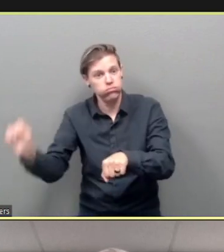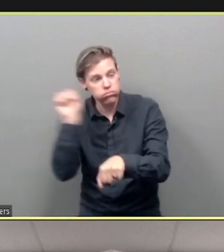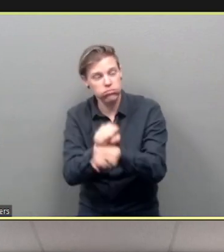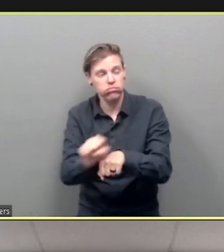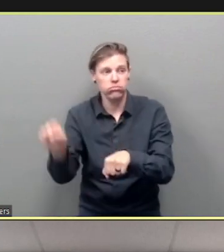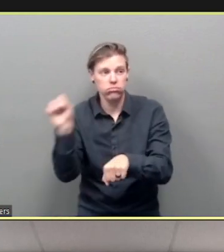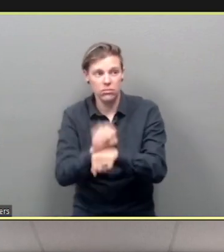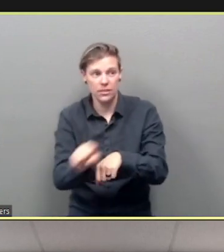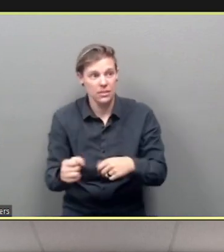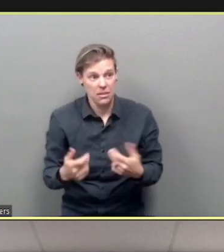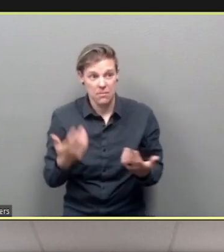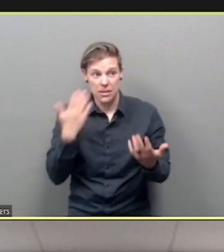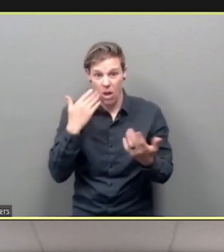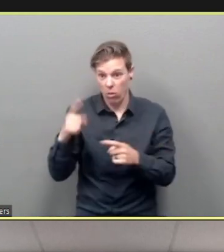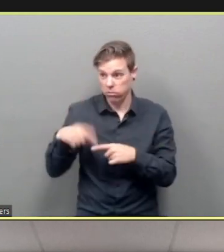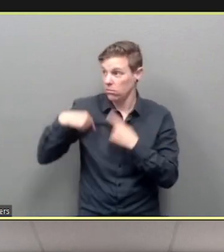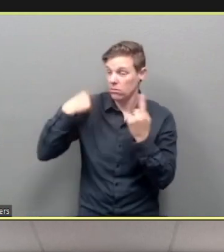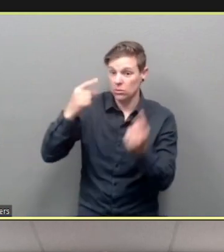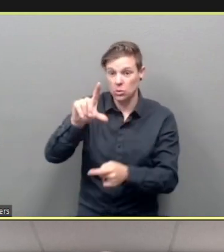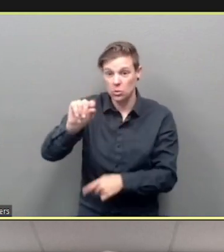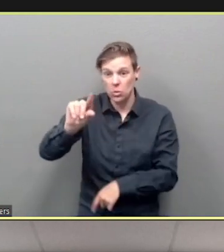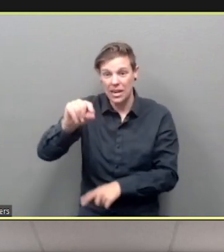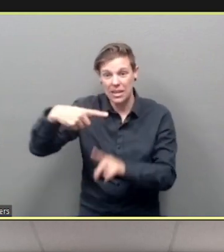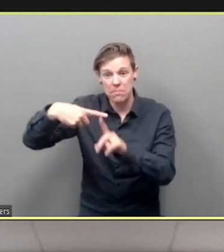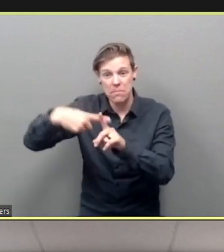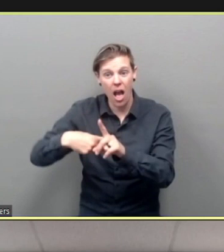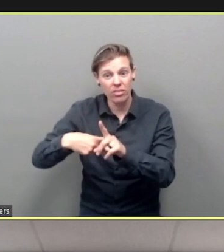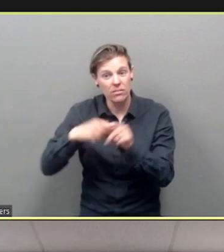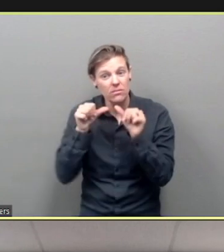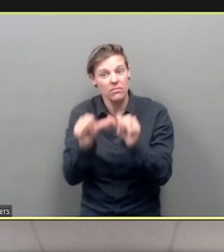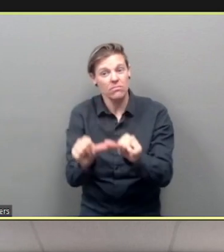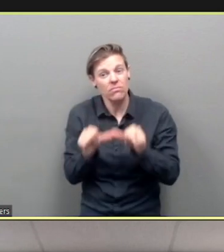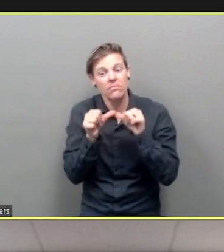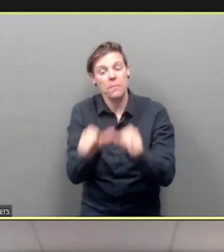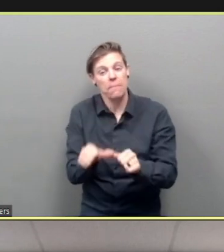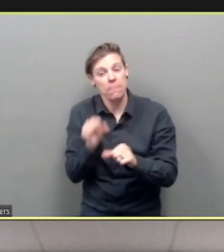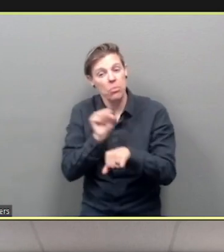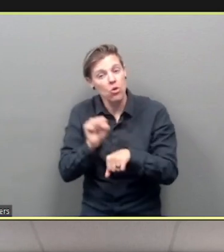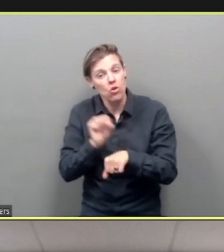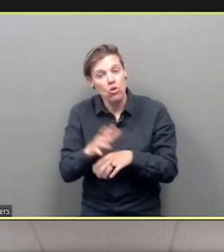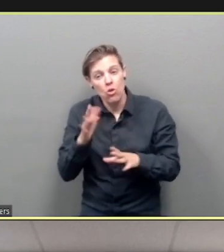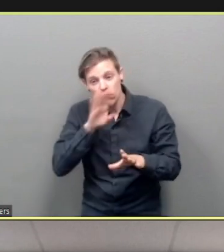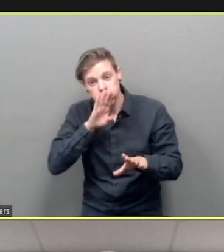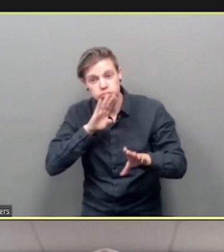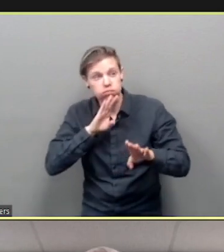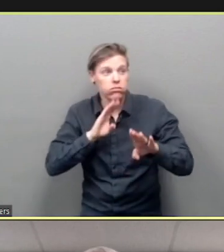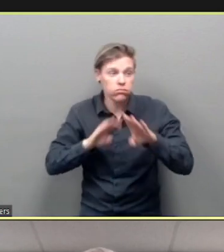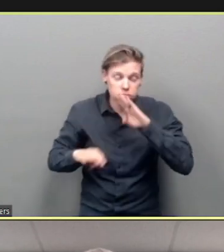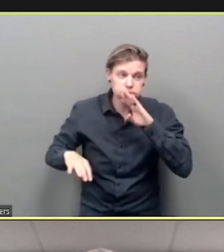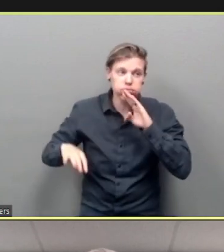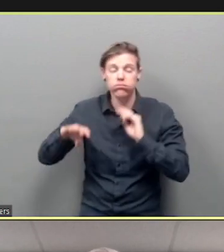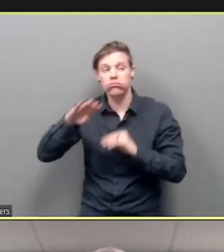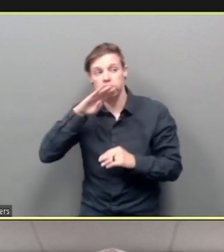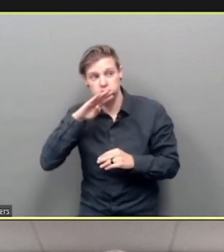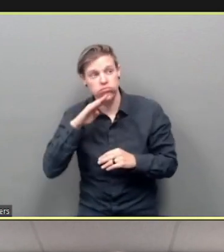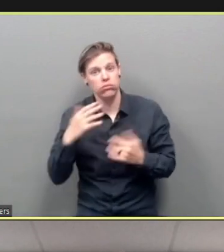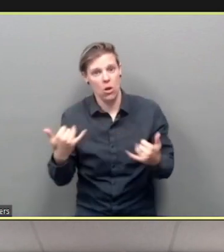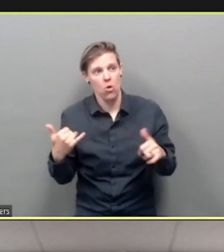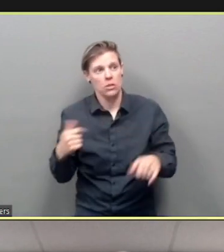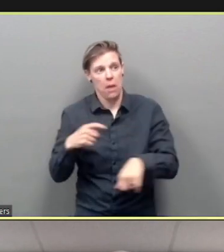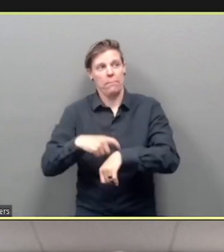20 months now, but also the frustration of dealing with what now has become a largely